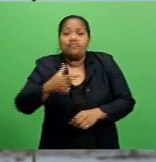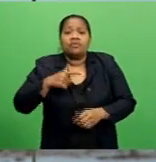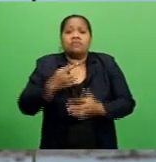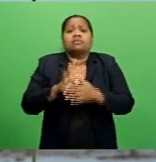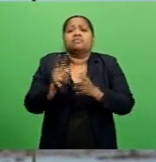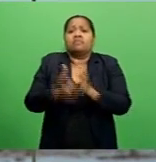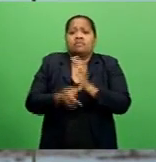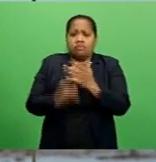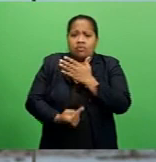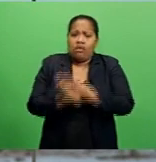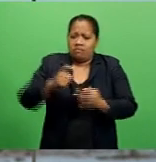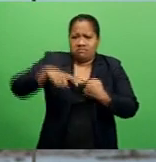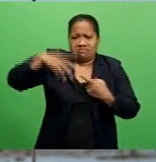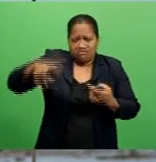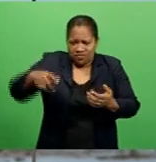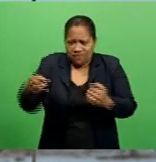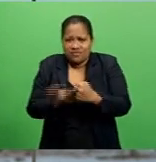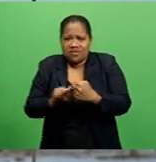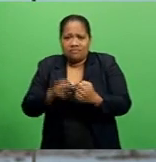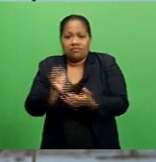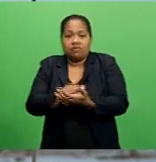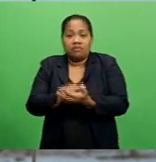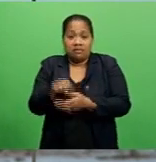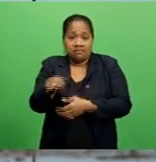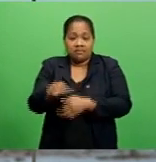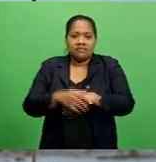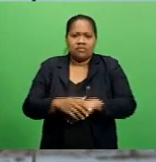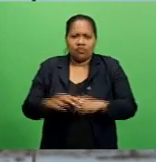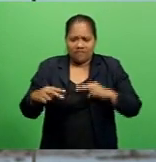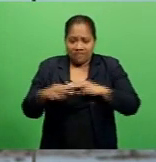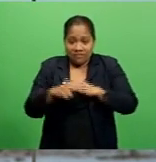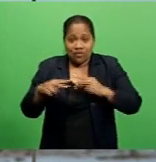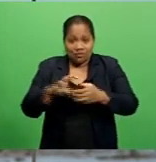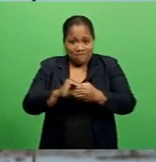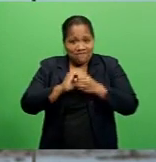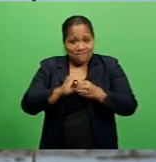to fix. Dipesh Kumar reports vehicle owners